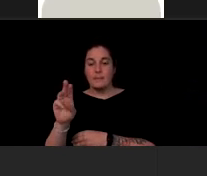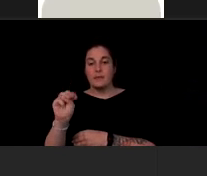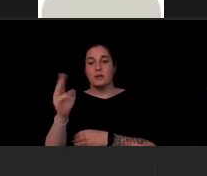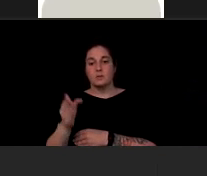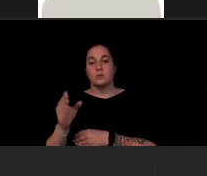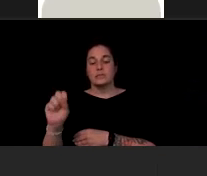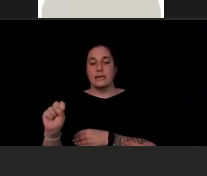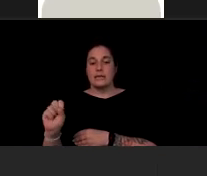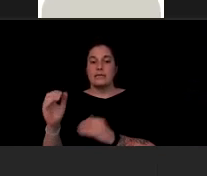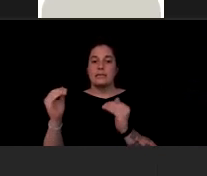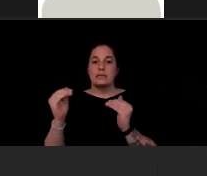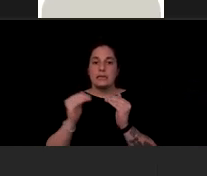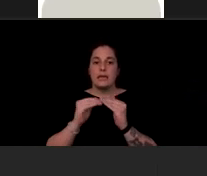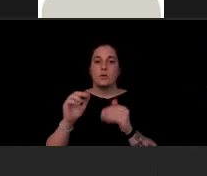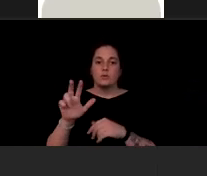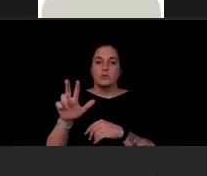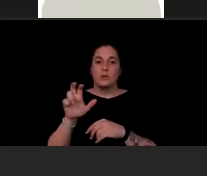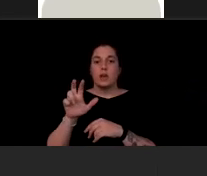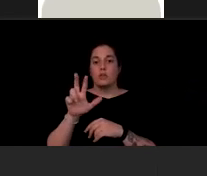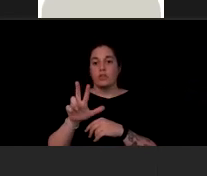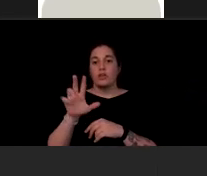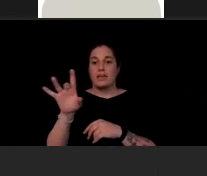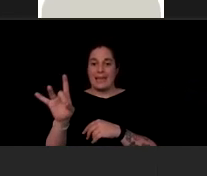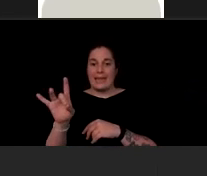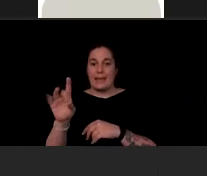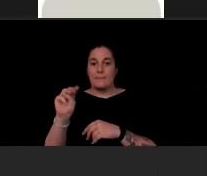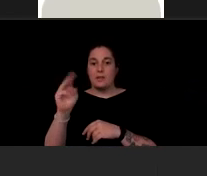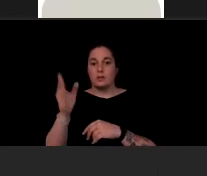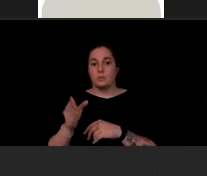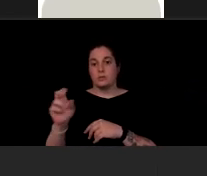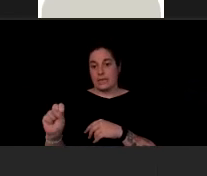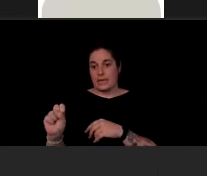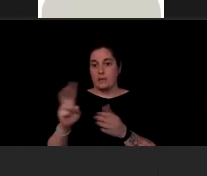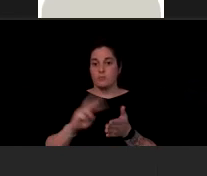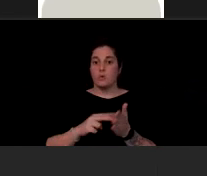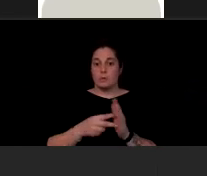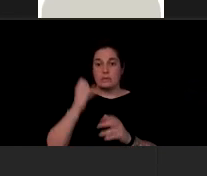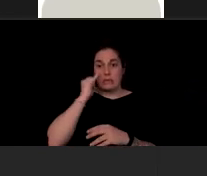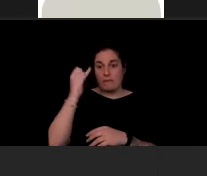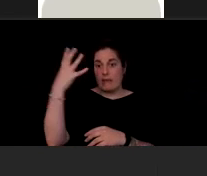358 meters per second. So if the temperature outside is 45 degrees Celsius,